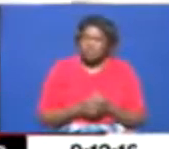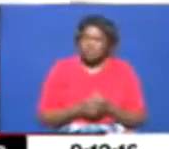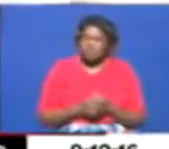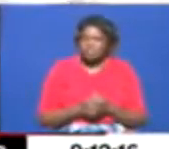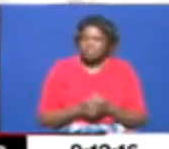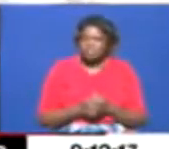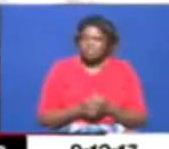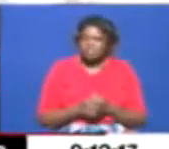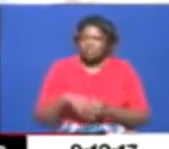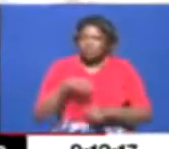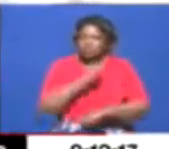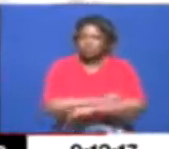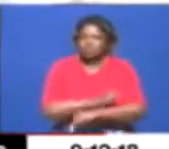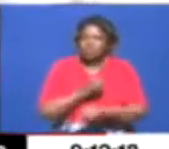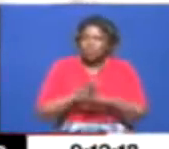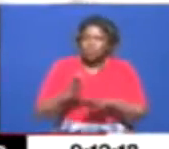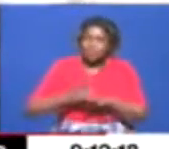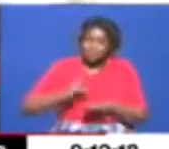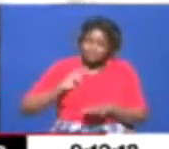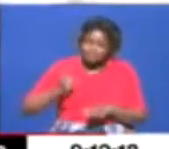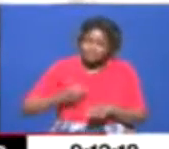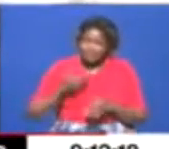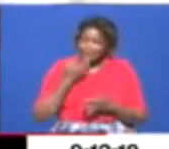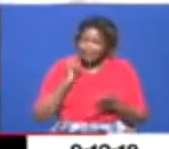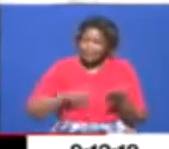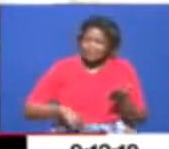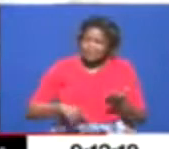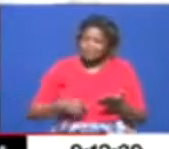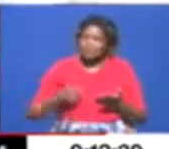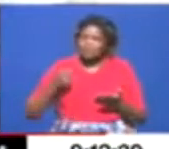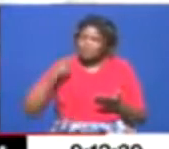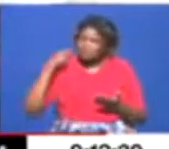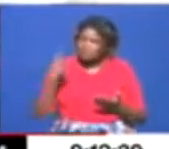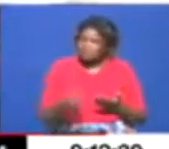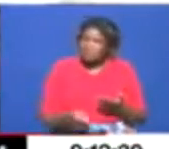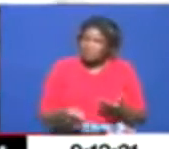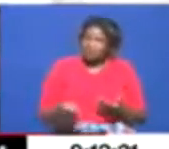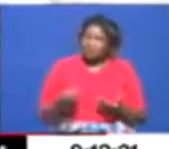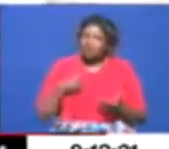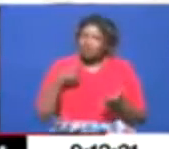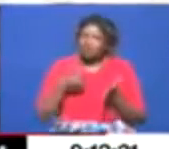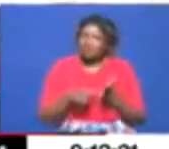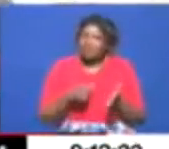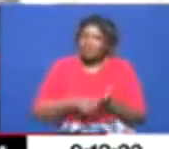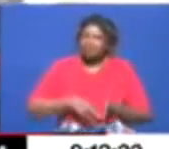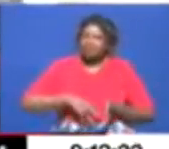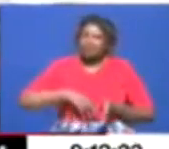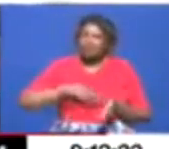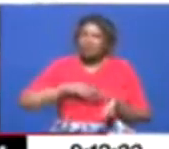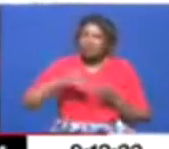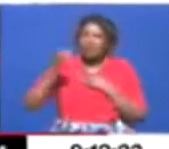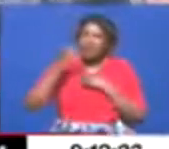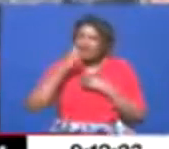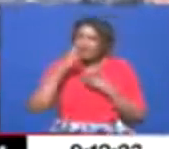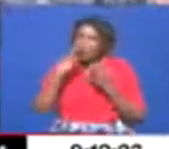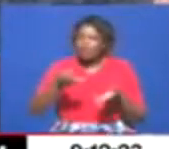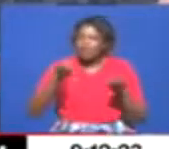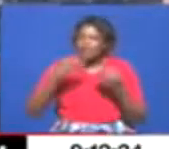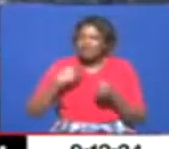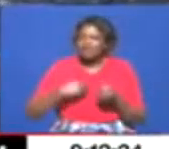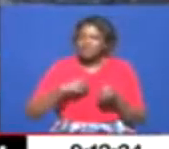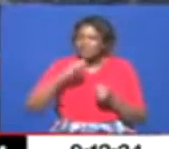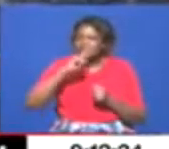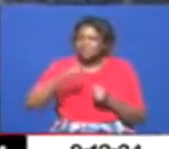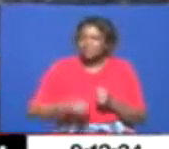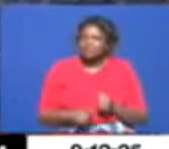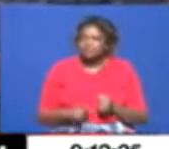Why are the school wasting us here? We should be directed. We'll be given the memo. We either vacate the school or will they give us exams? I'm not